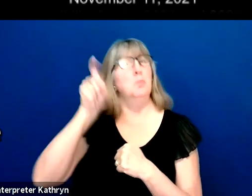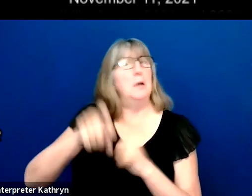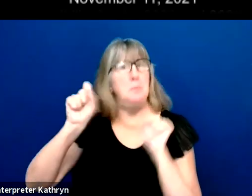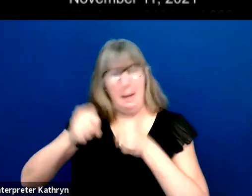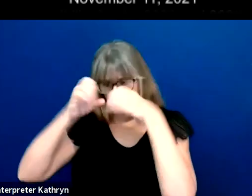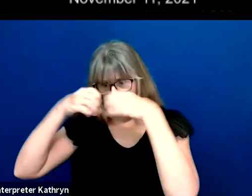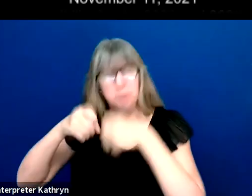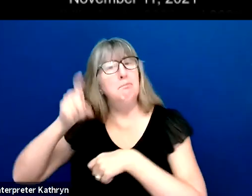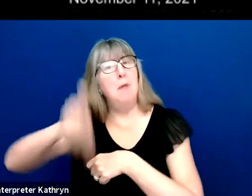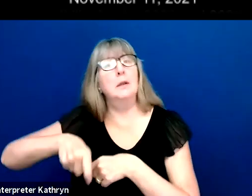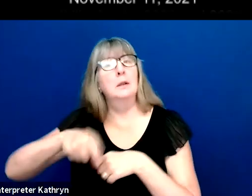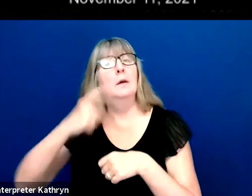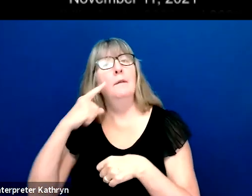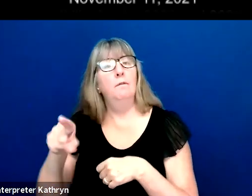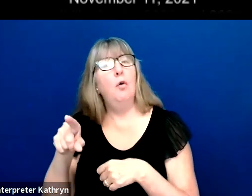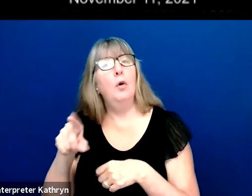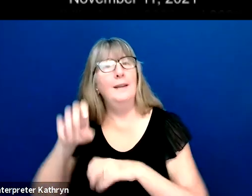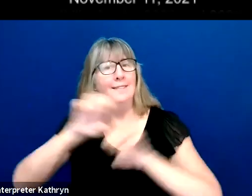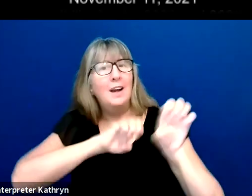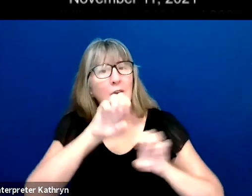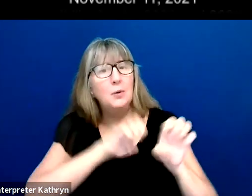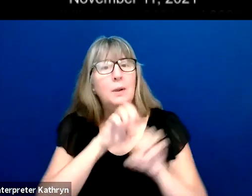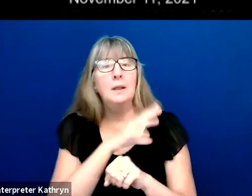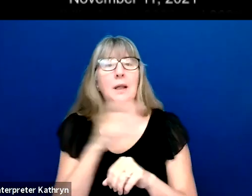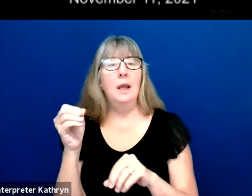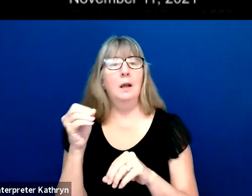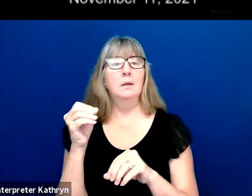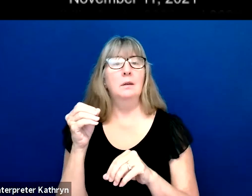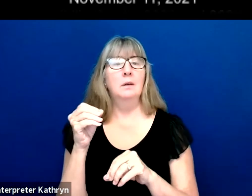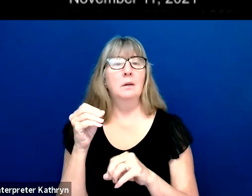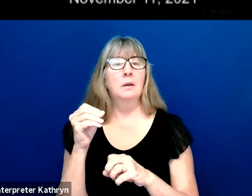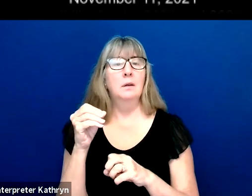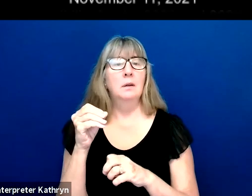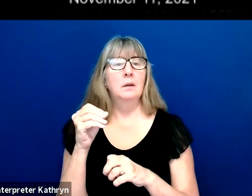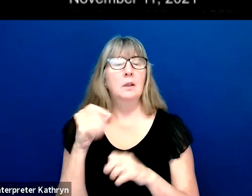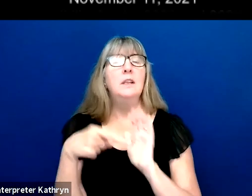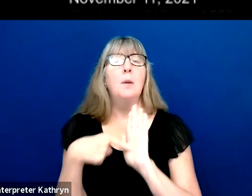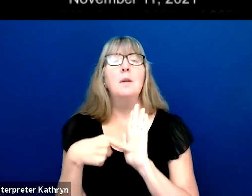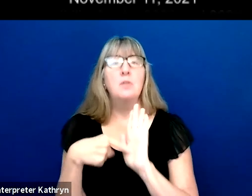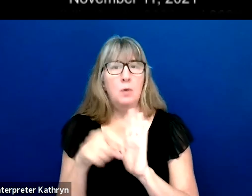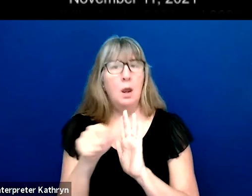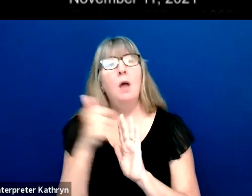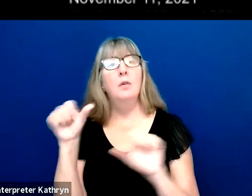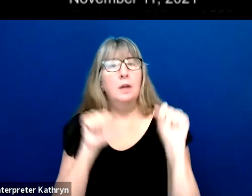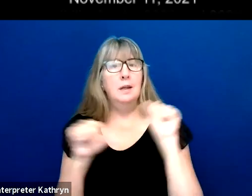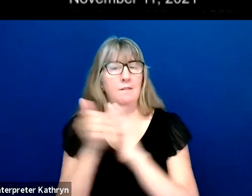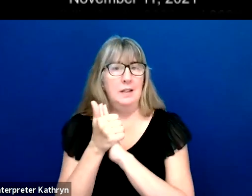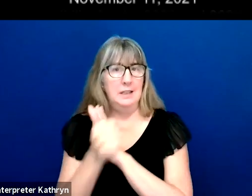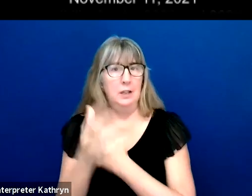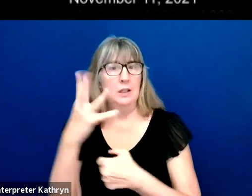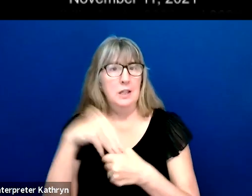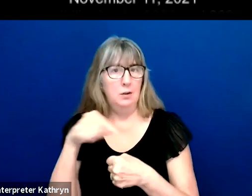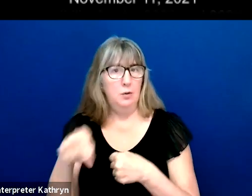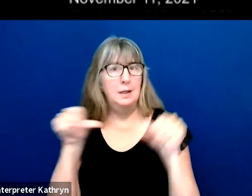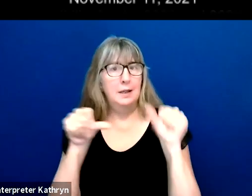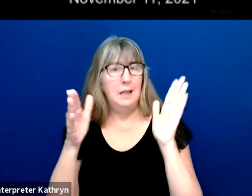an experiment in order to evaluate it and demonstrate other scientific skills inherent in being a